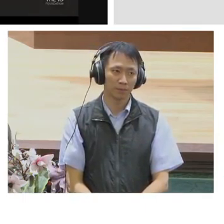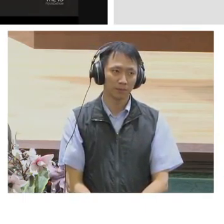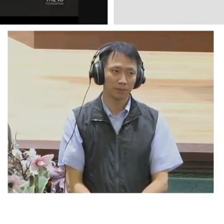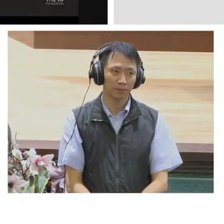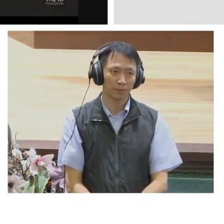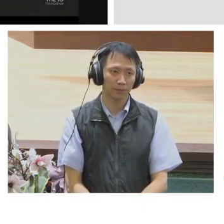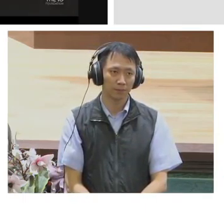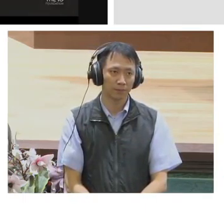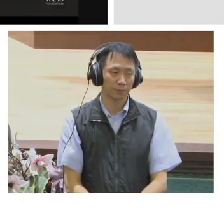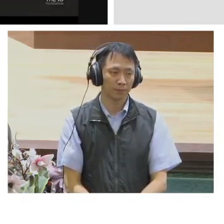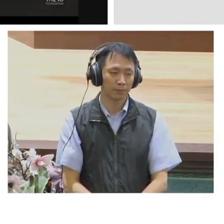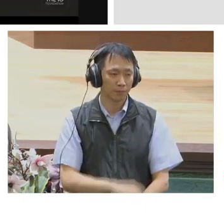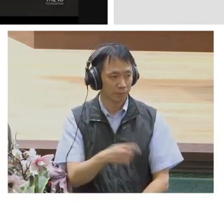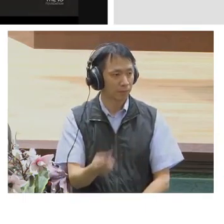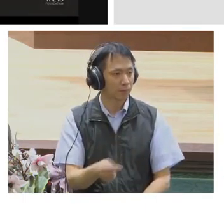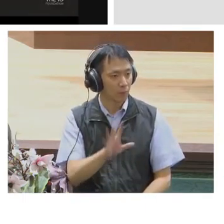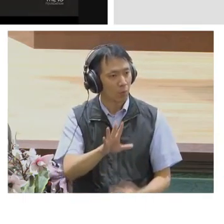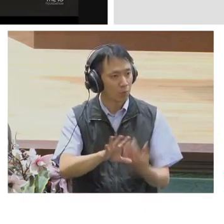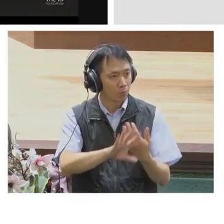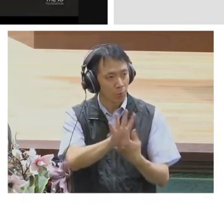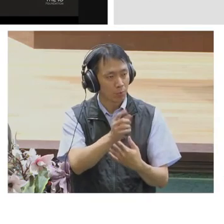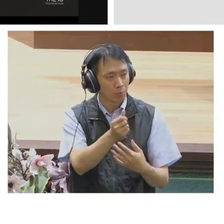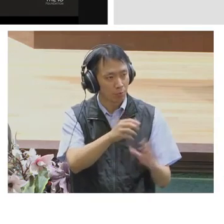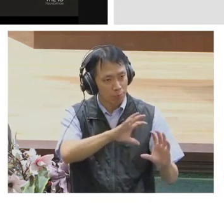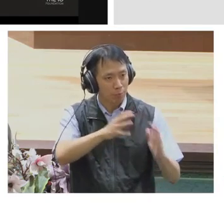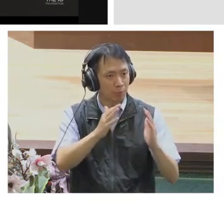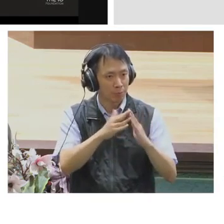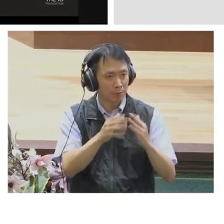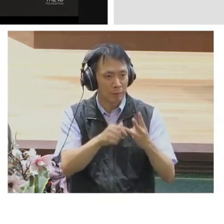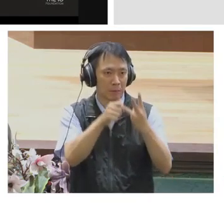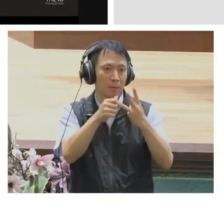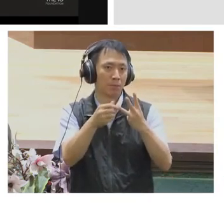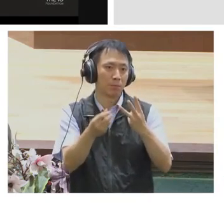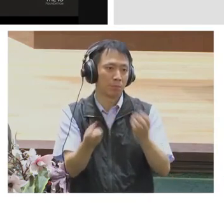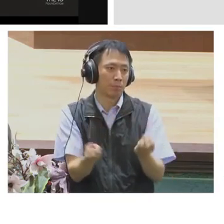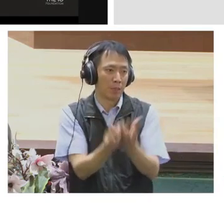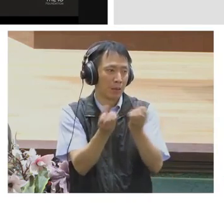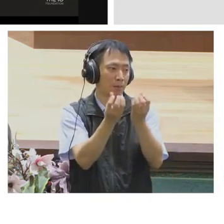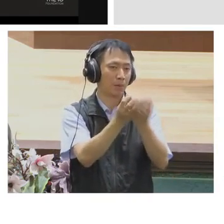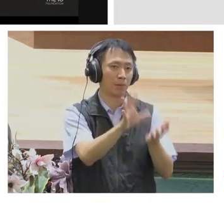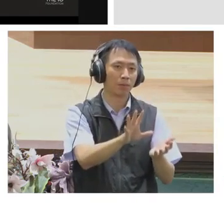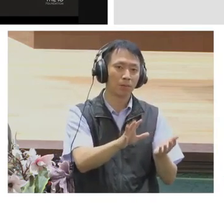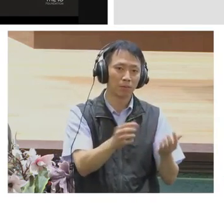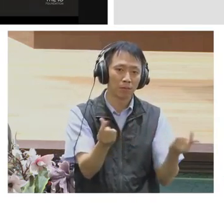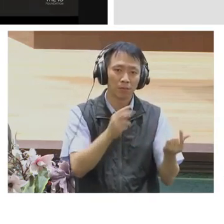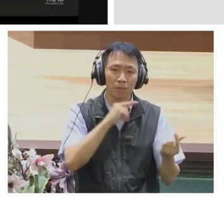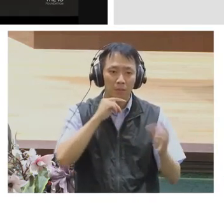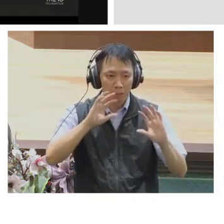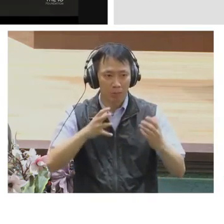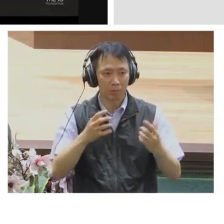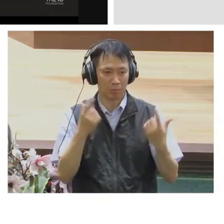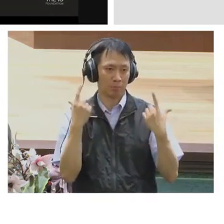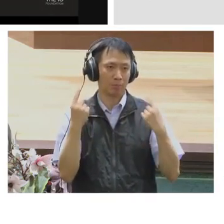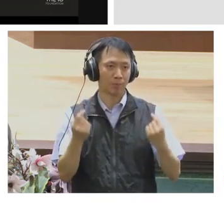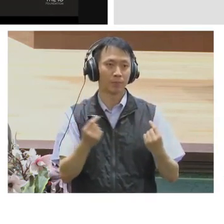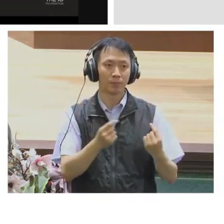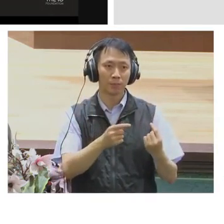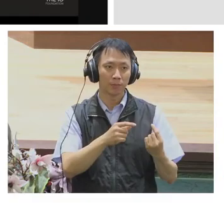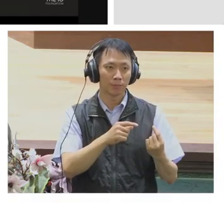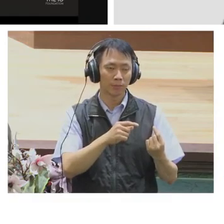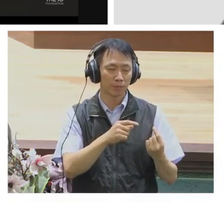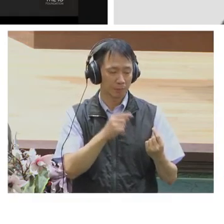of COVID hit. And we're starting to see the UK is already predicting that early next year, sort of